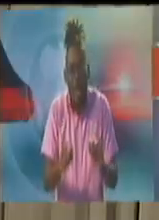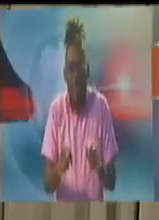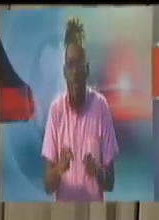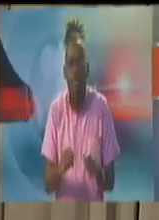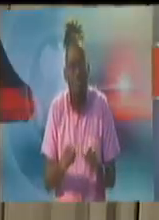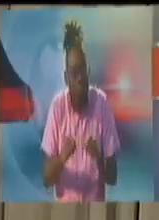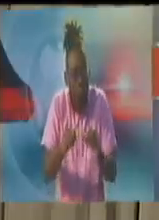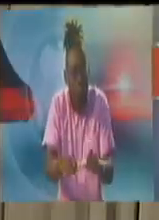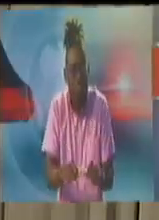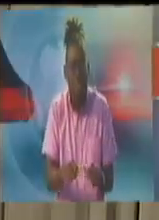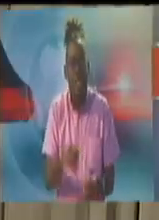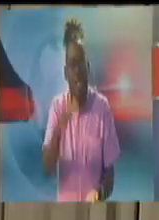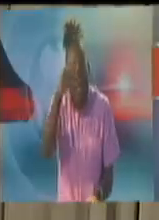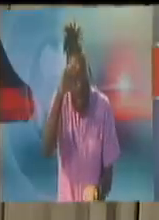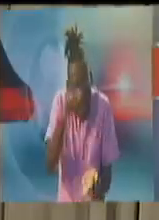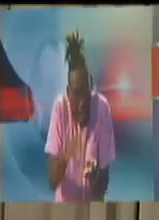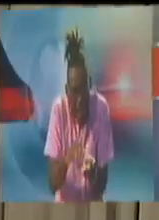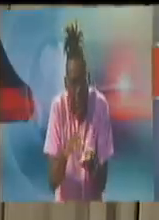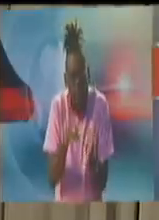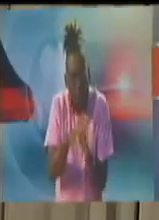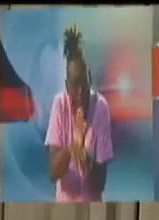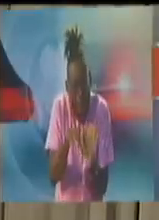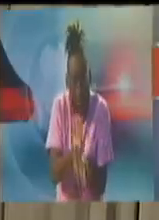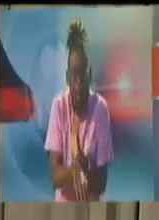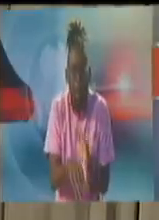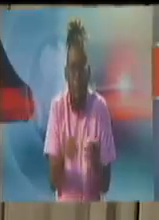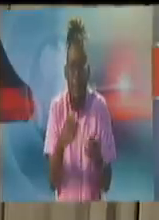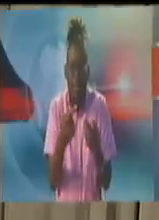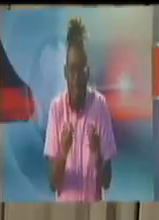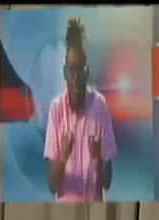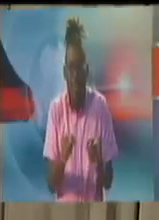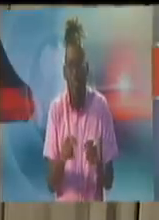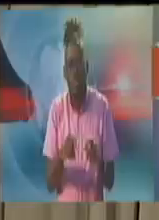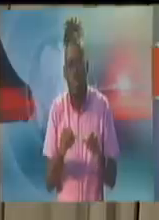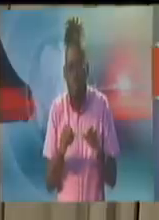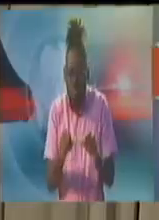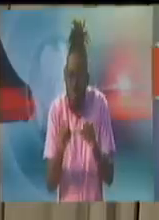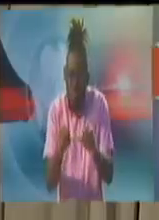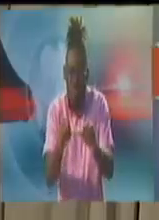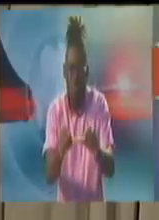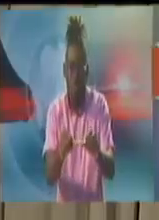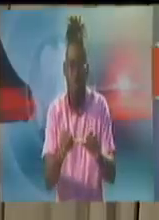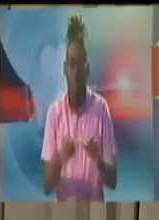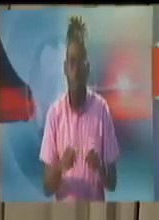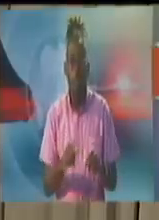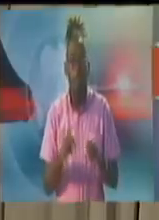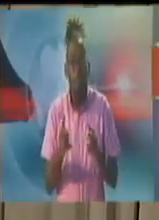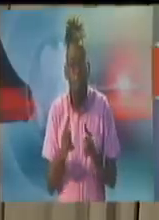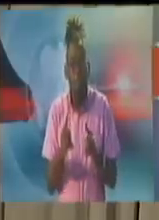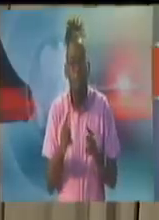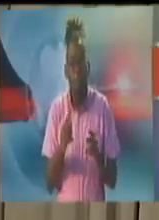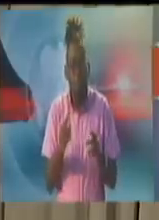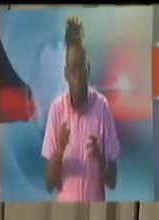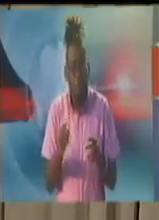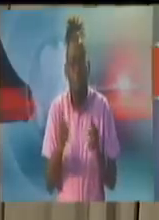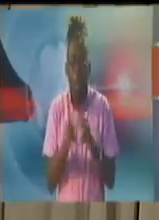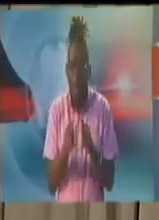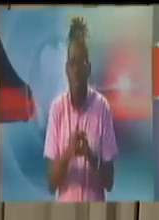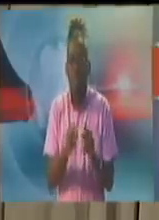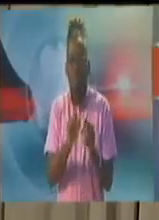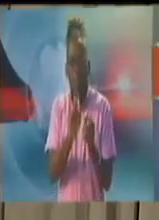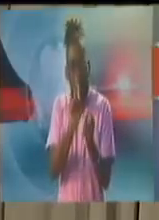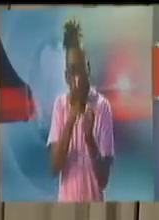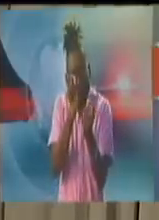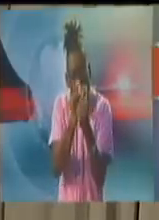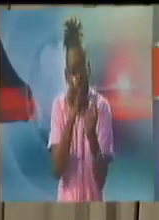to your question as to the continuation of these measures that we have in place are very specific measures to deal with COVID-19 and not